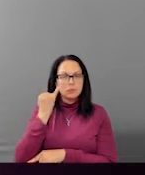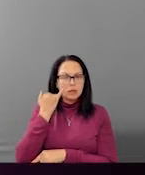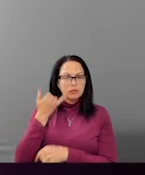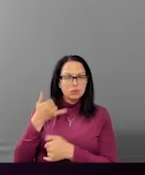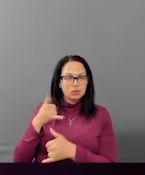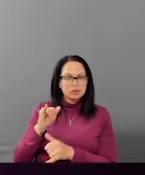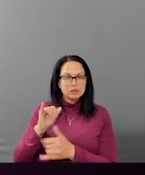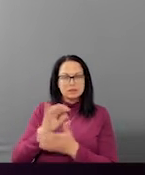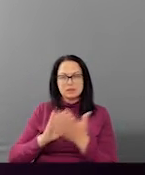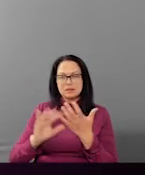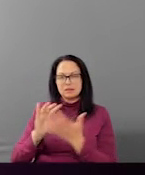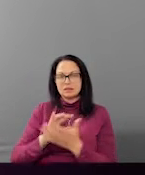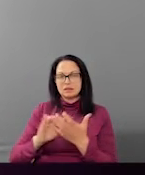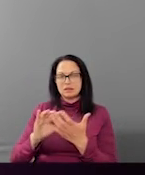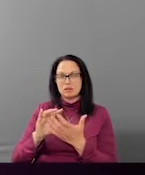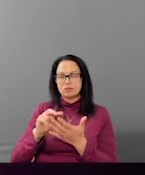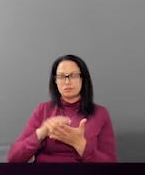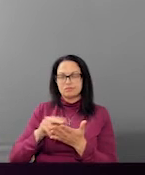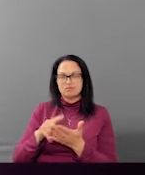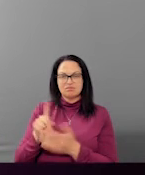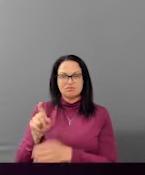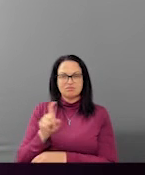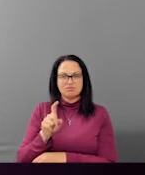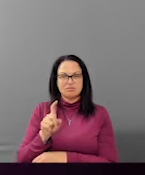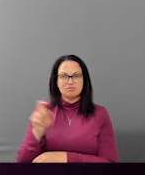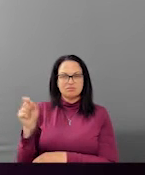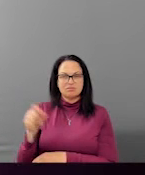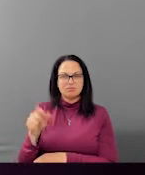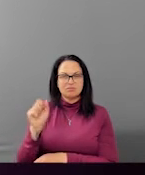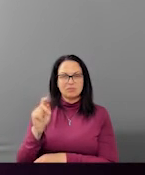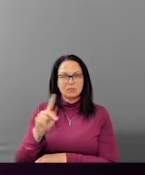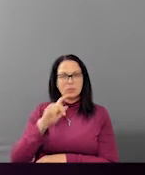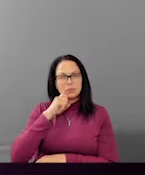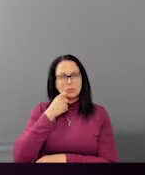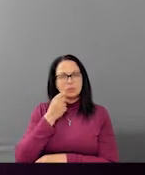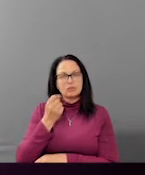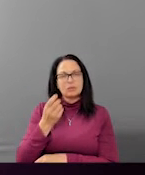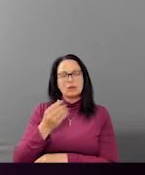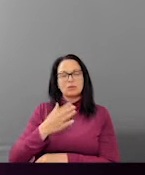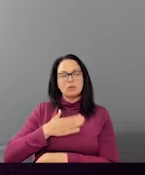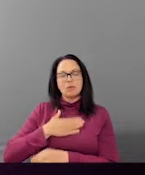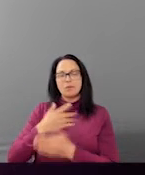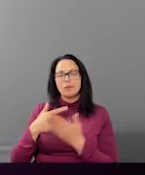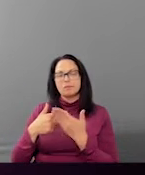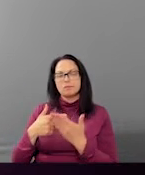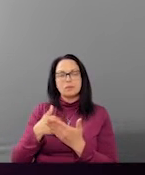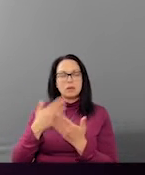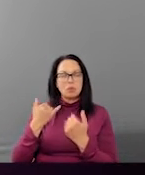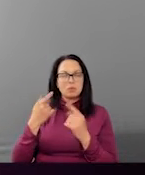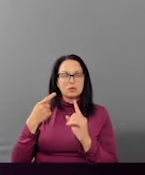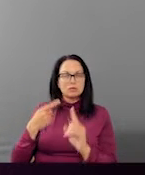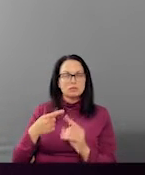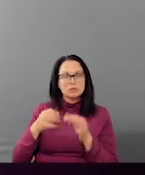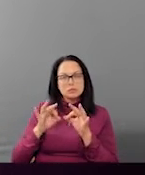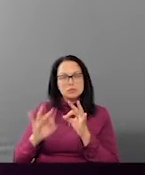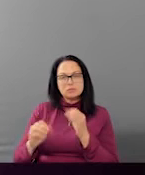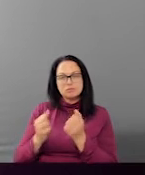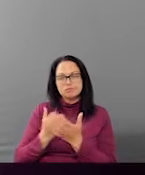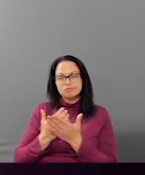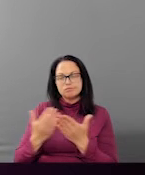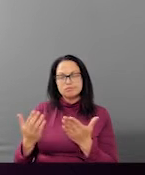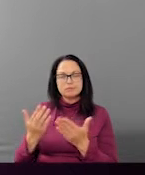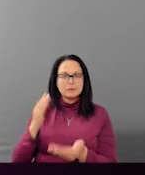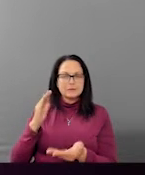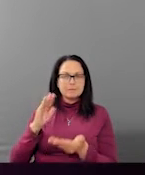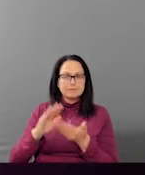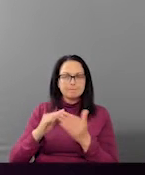like mad confused about what that really means. Yeah, cool. So in my talk, I'm hoping to kind of simplify things, bog it